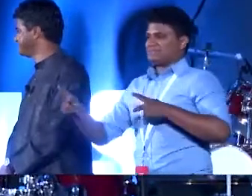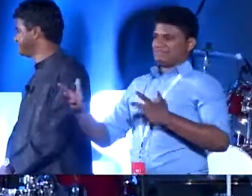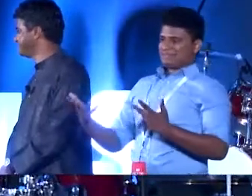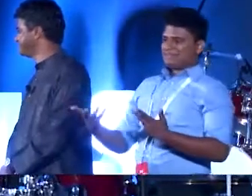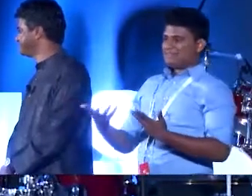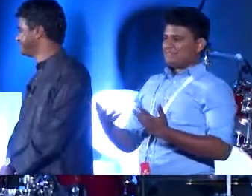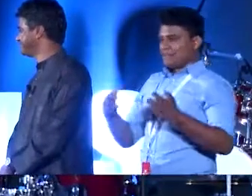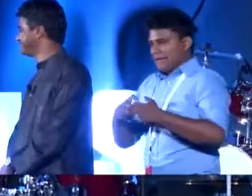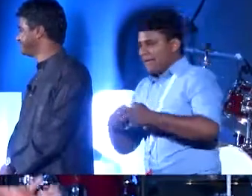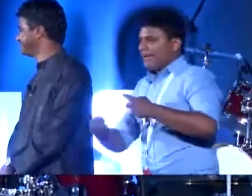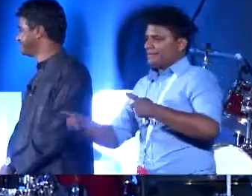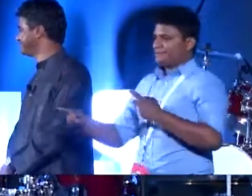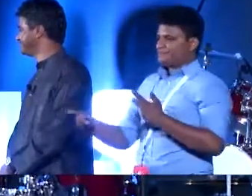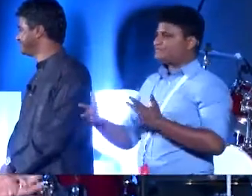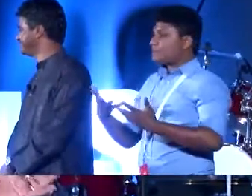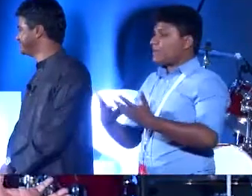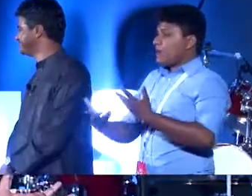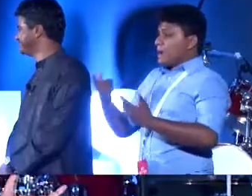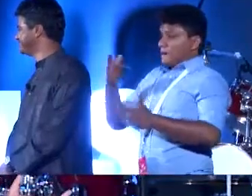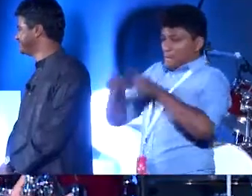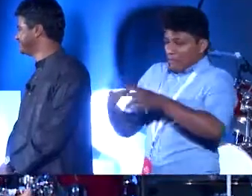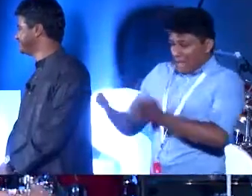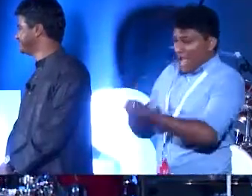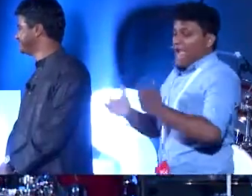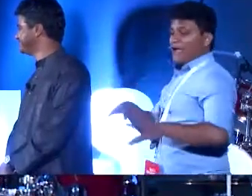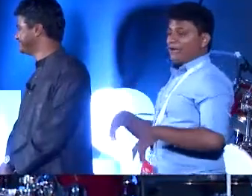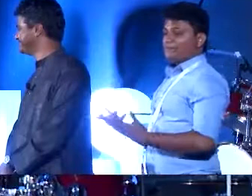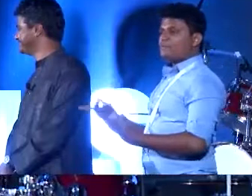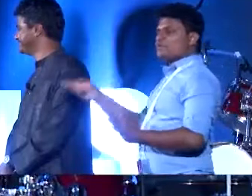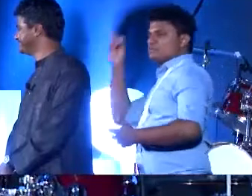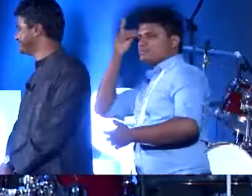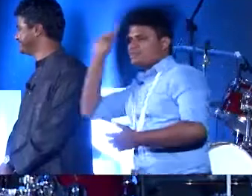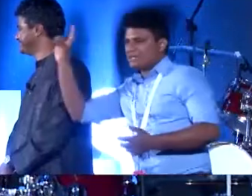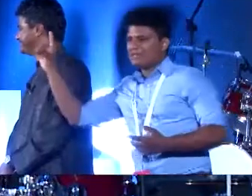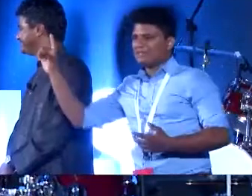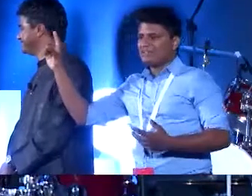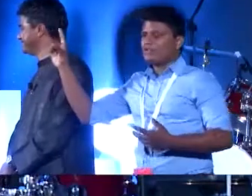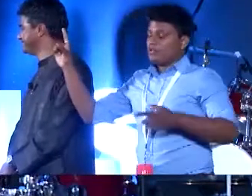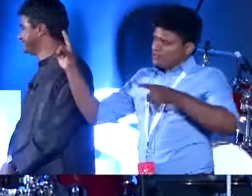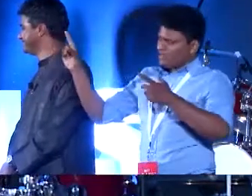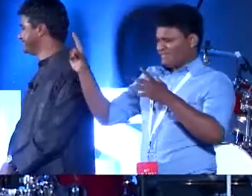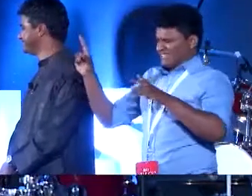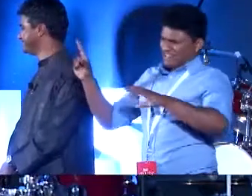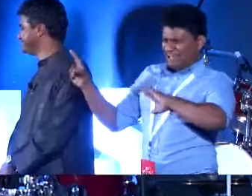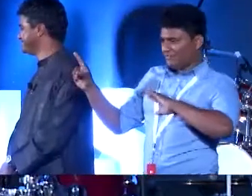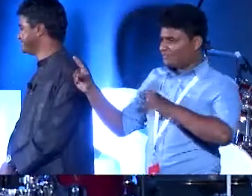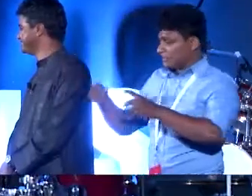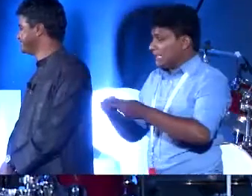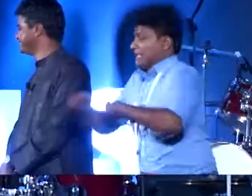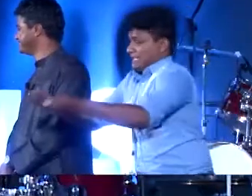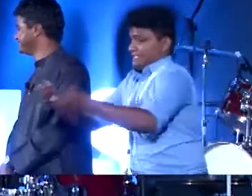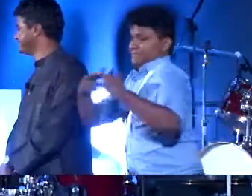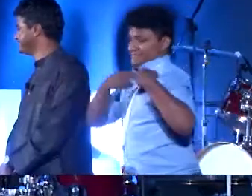bias. So I told Firoz, you dream. There are a set of people who would execute. It's not just me. It's